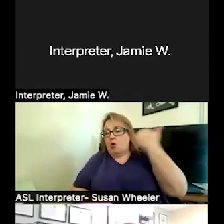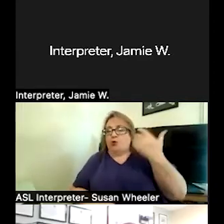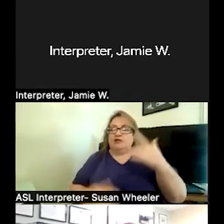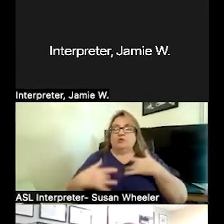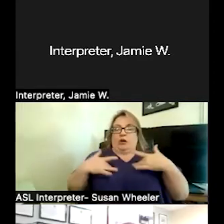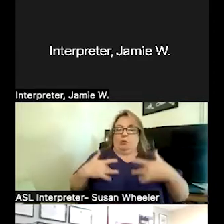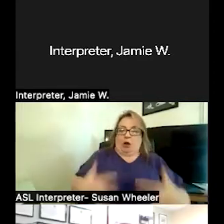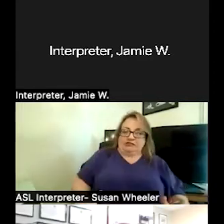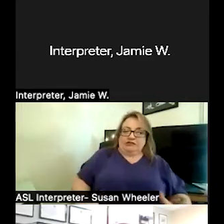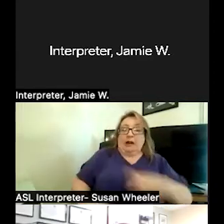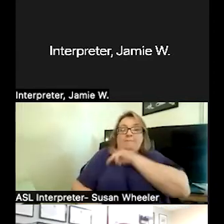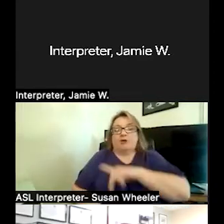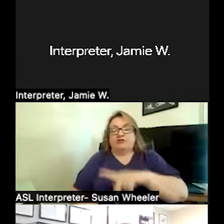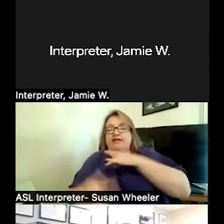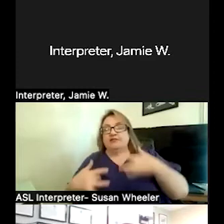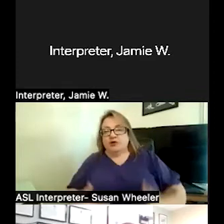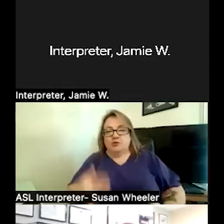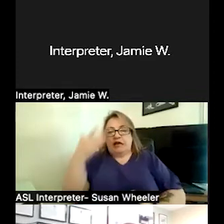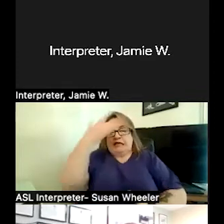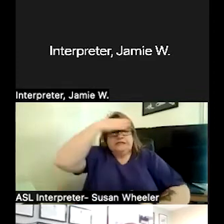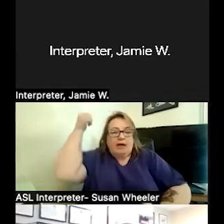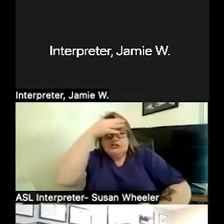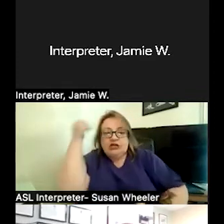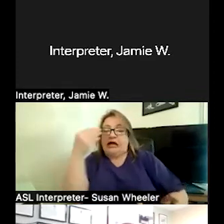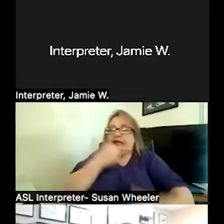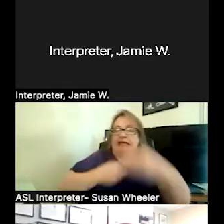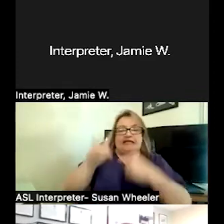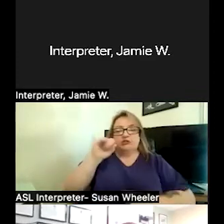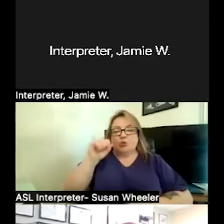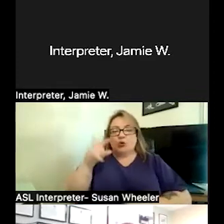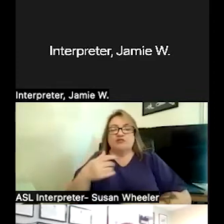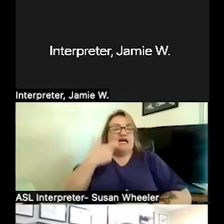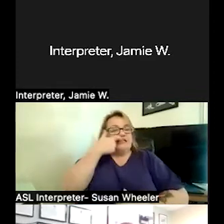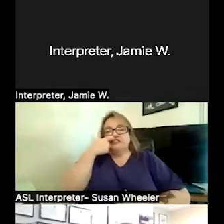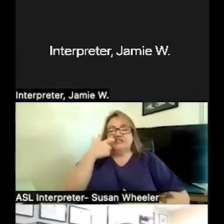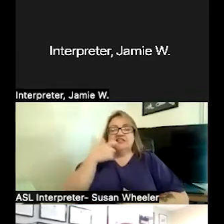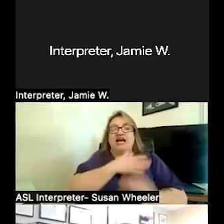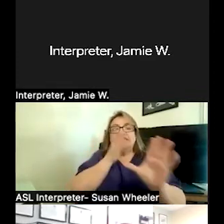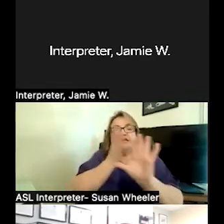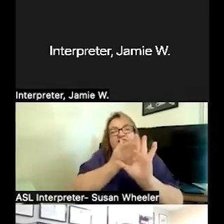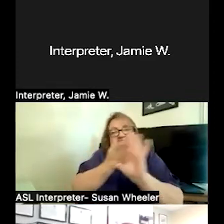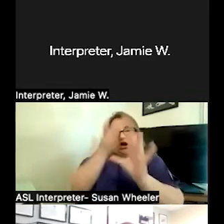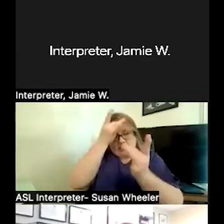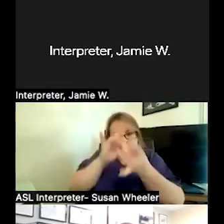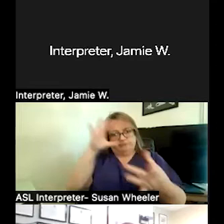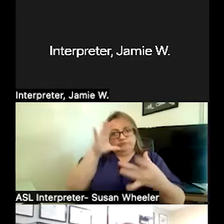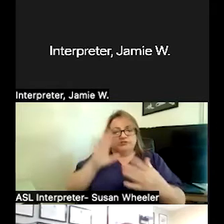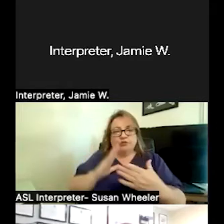depression, personality disorders, dementia, eating disorders, addictions, and psychotic